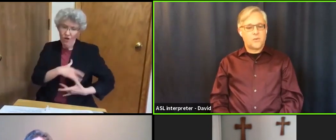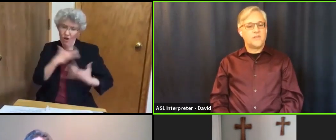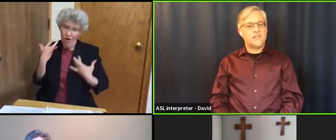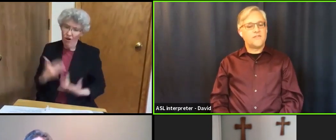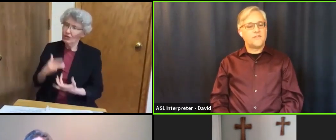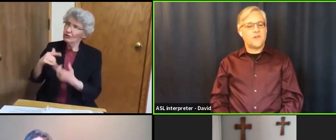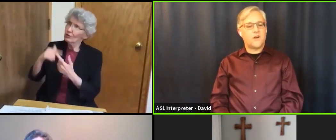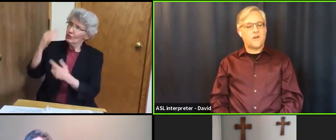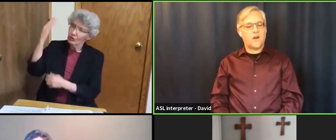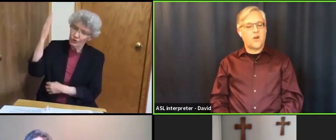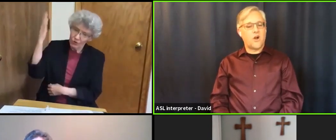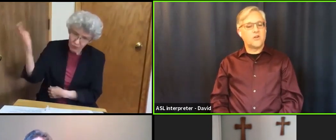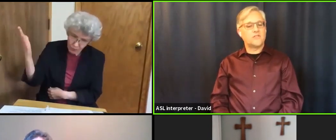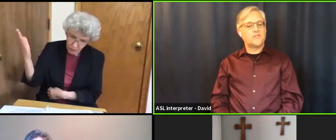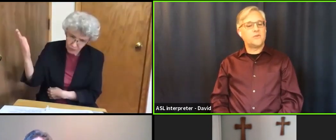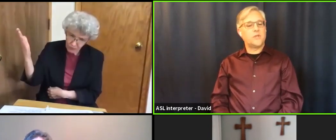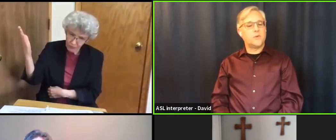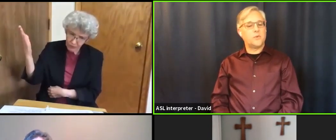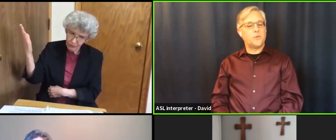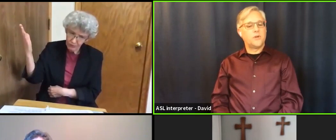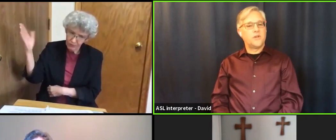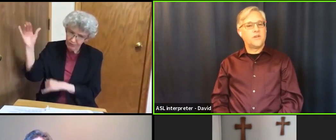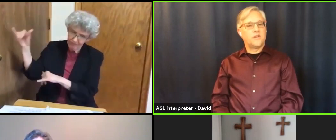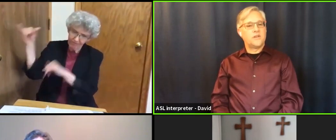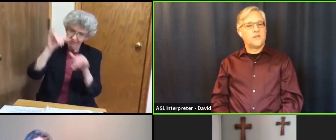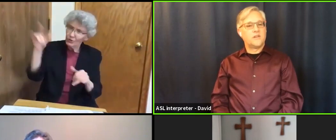Now, lift our hearts to you,